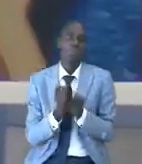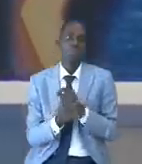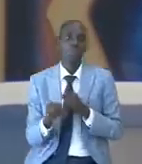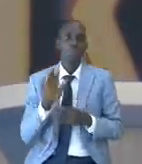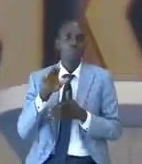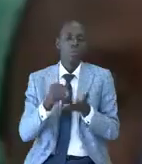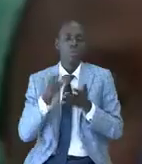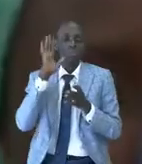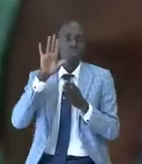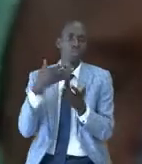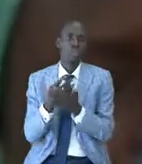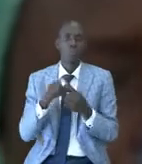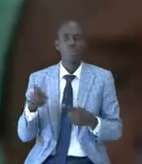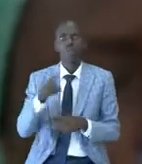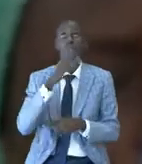will get to you there.